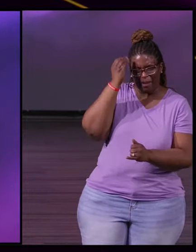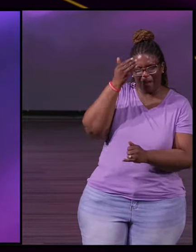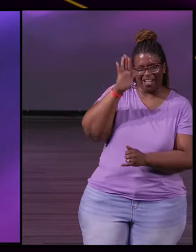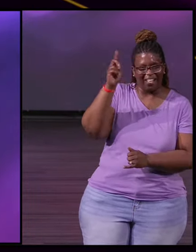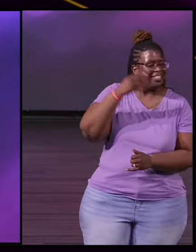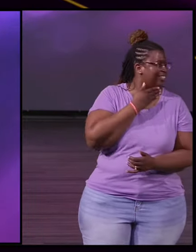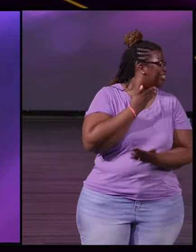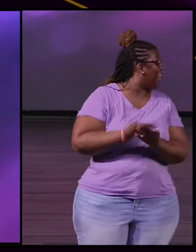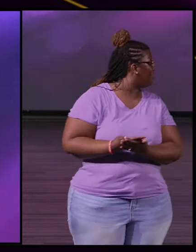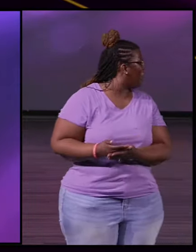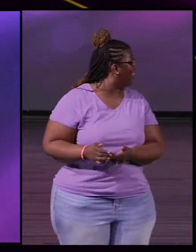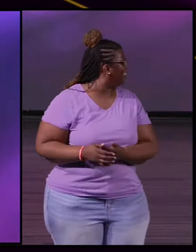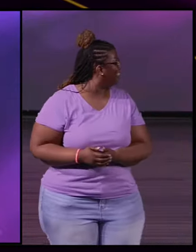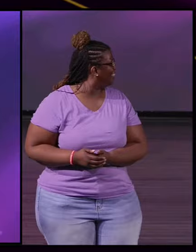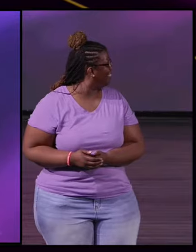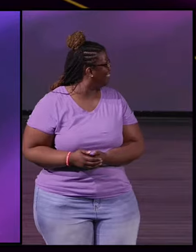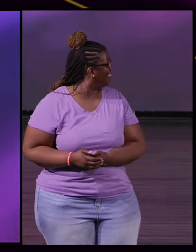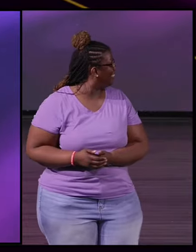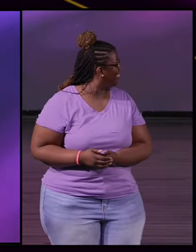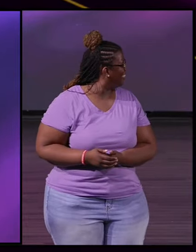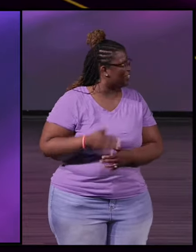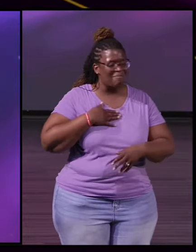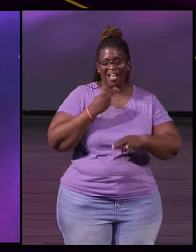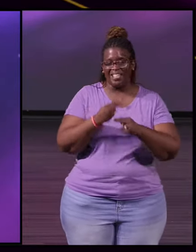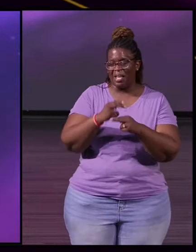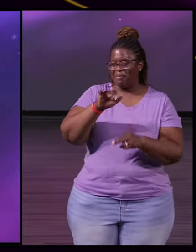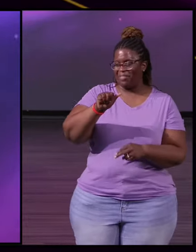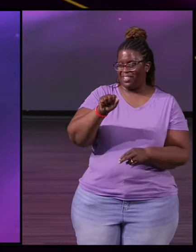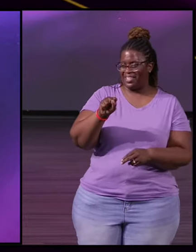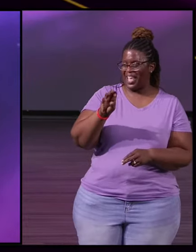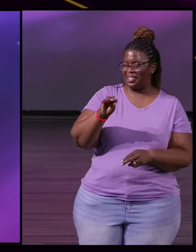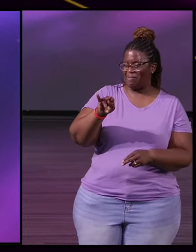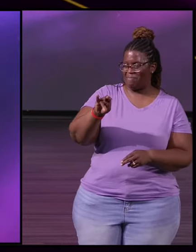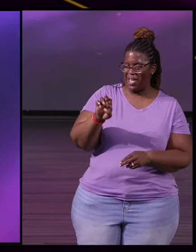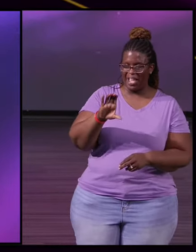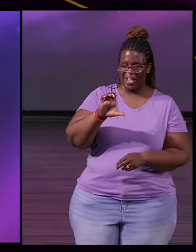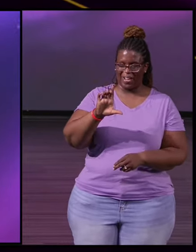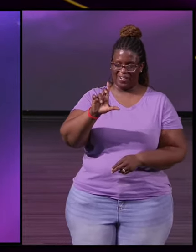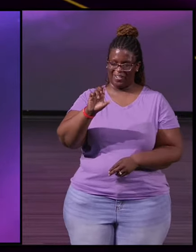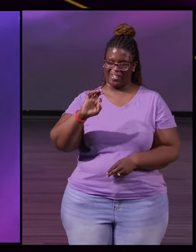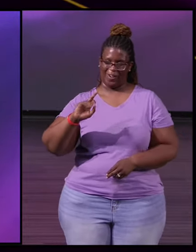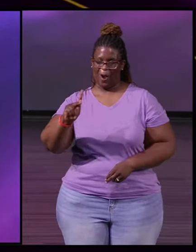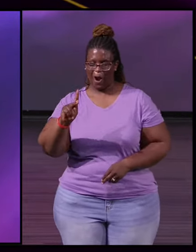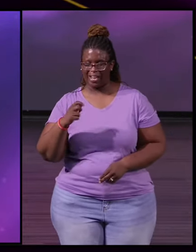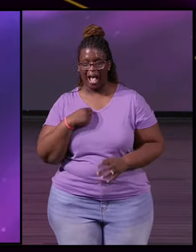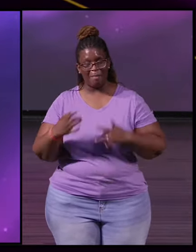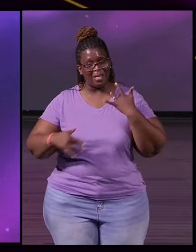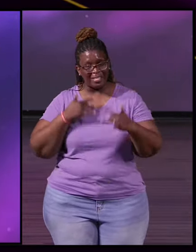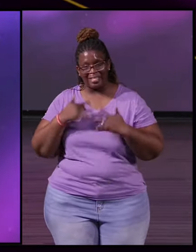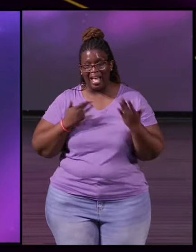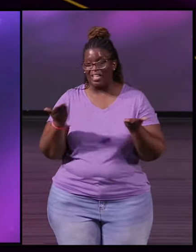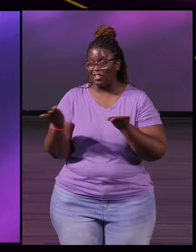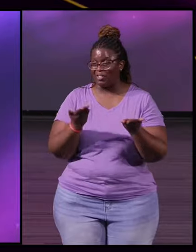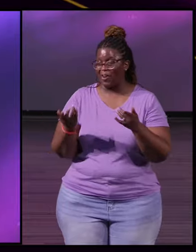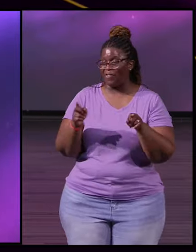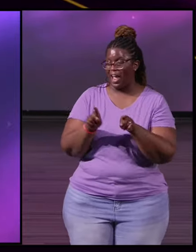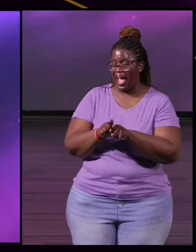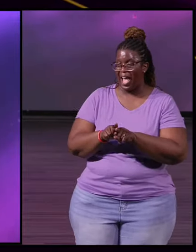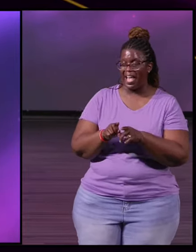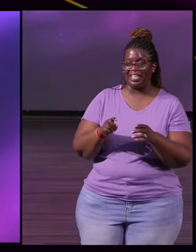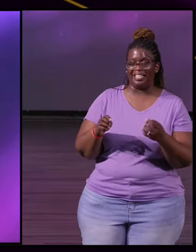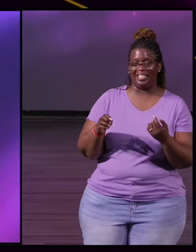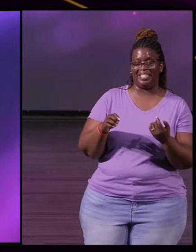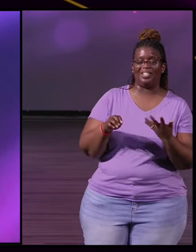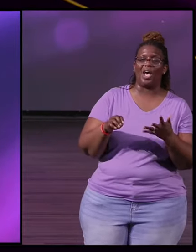He is. Y'all, my name is Jasmine Clark, and I am so excited to serve as the ministry leader for